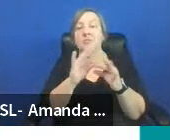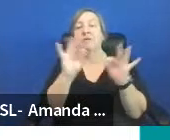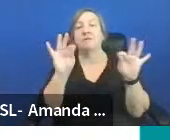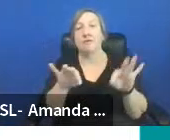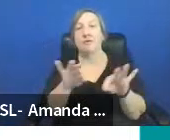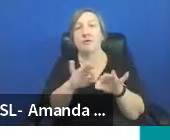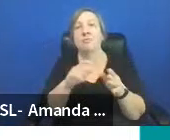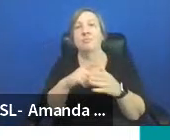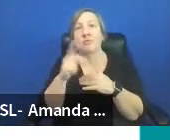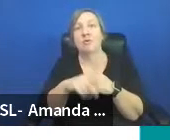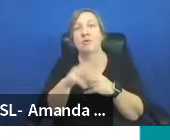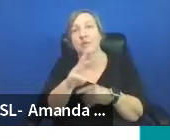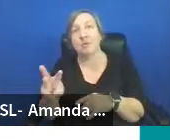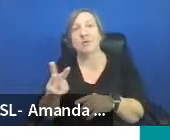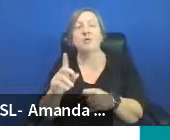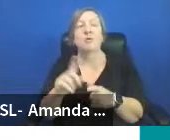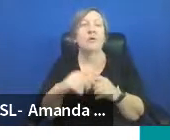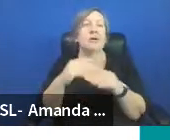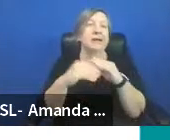or email your comments to